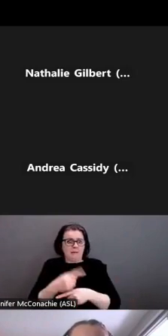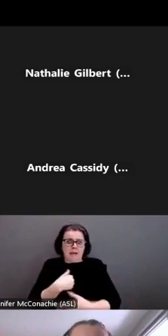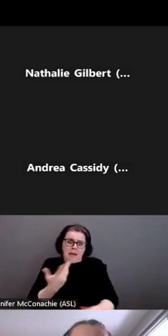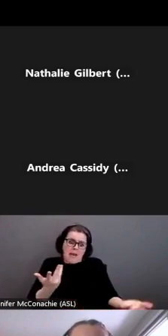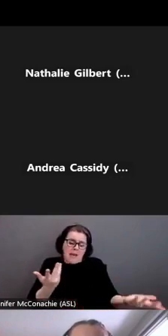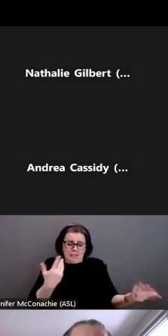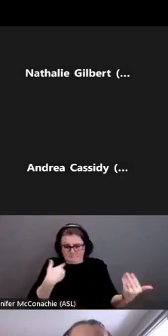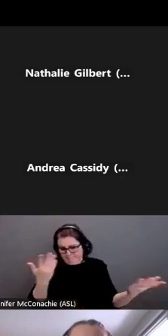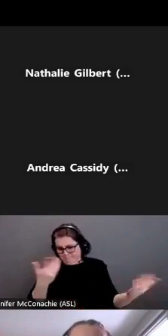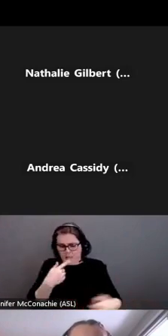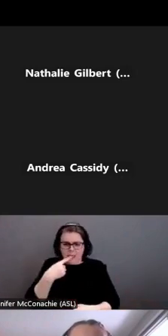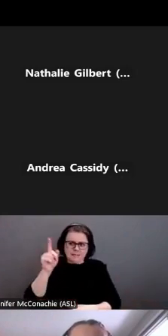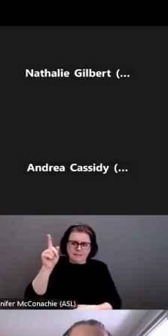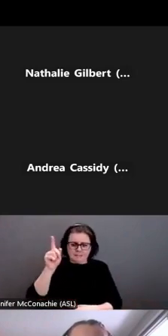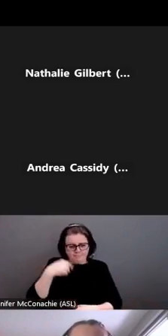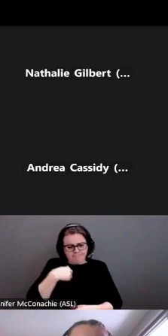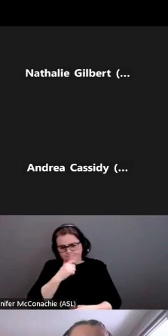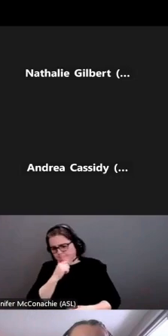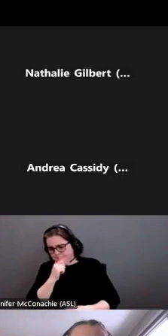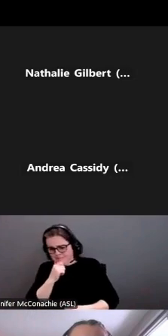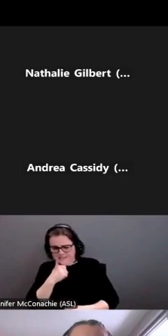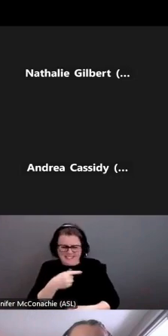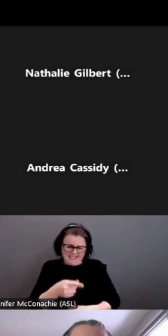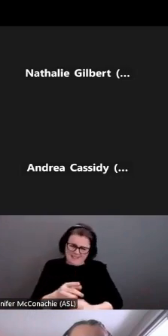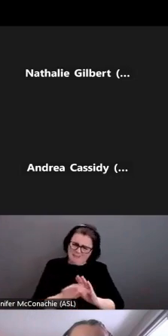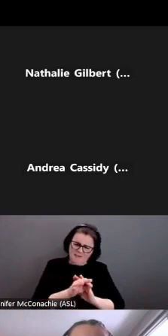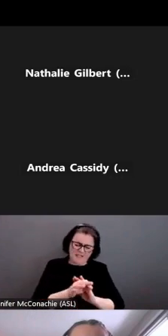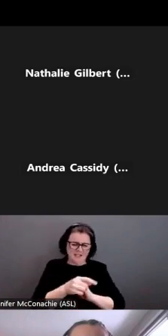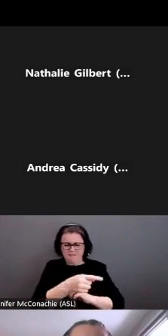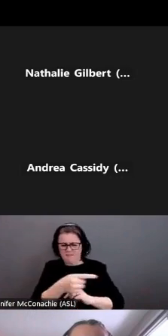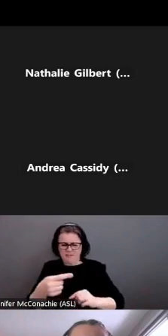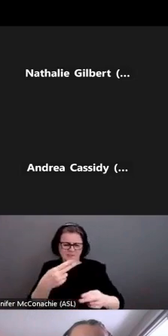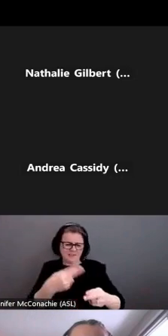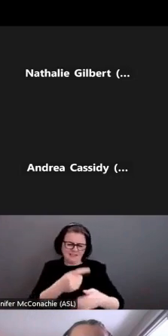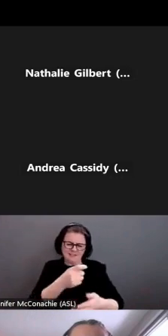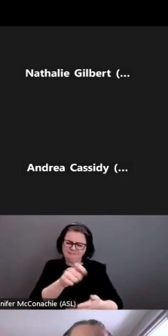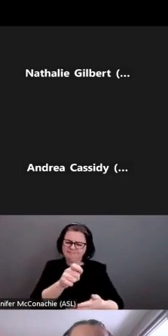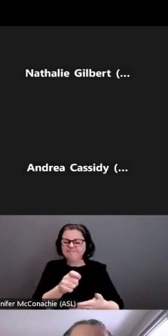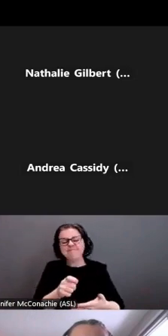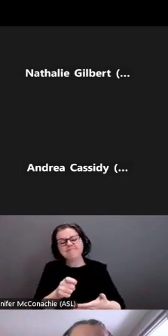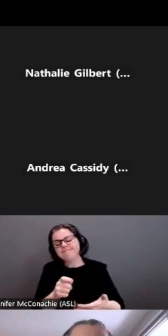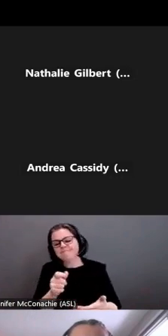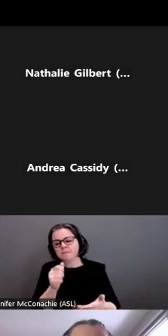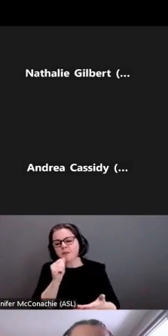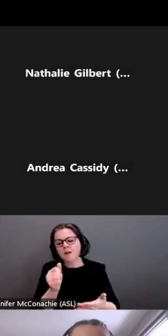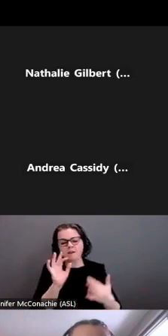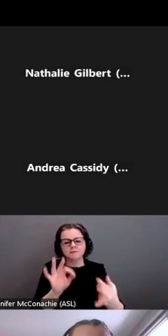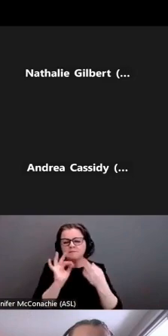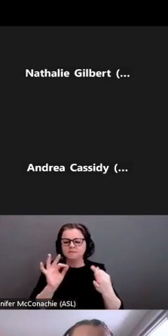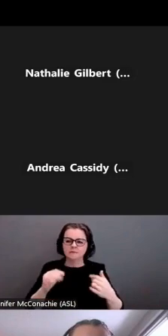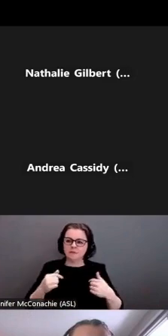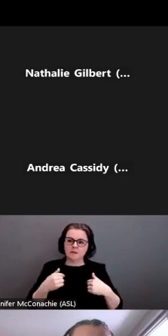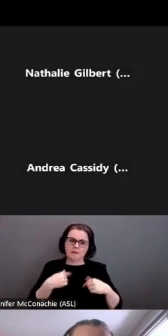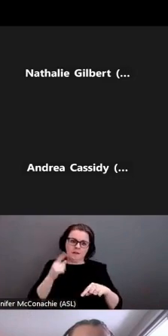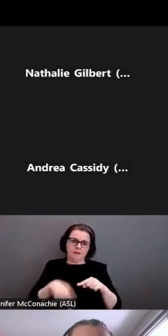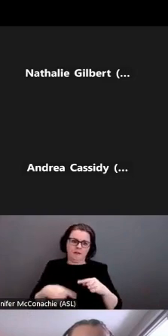I'm just gonna go with this person's name. It's not the best way to do it, and it's not the best way to make use of your vote. Obviously, I can't dictate how other